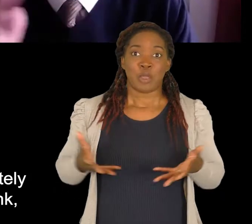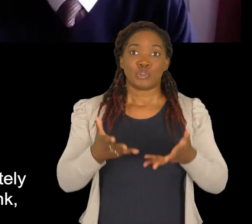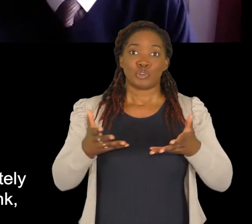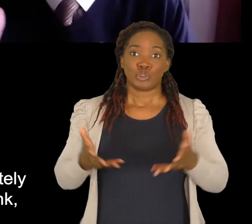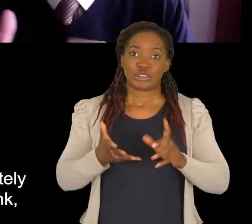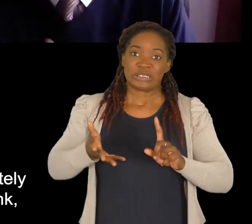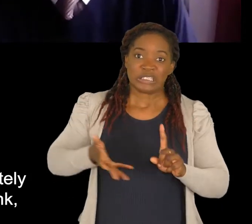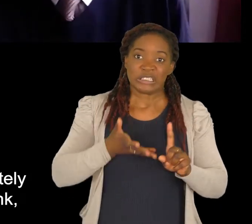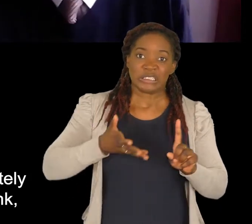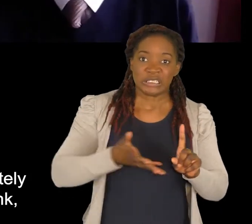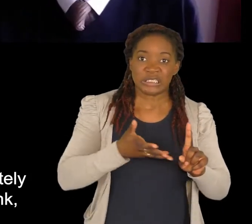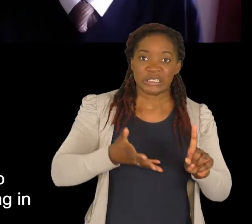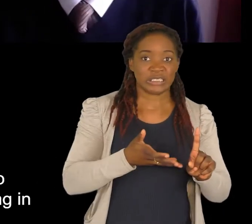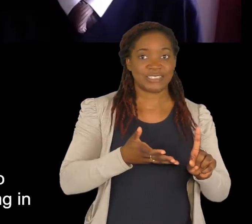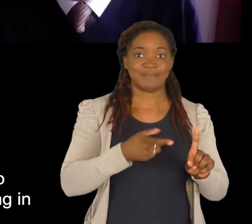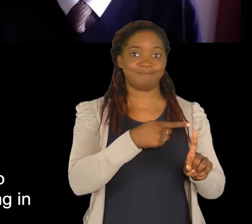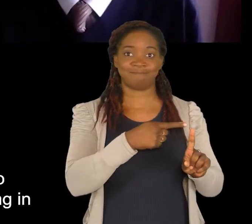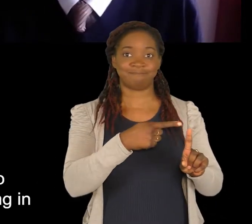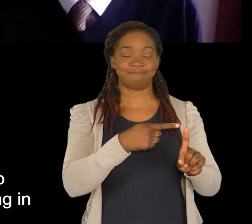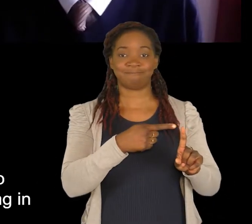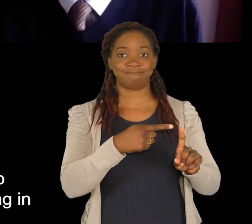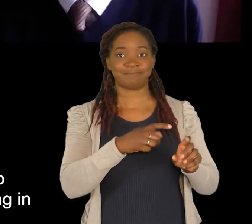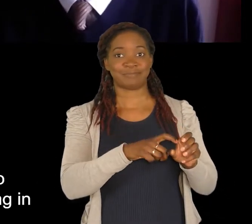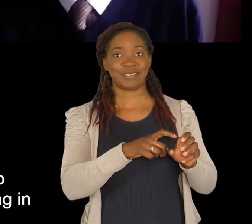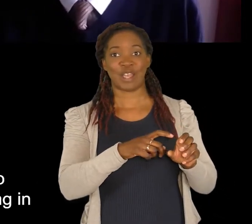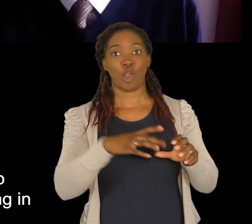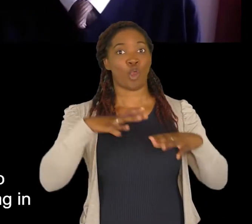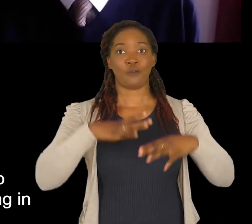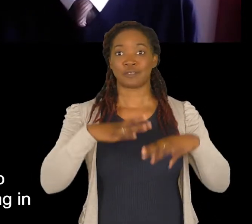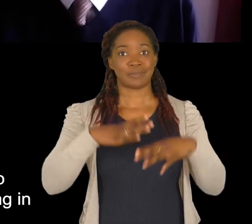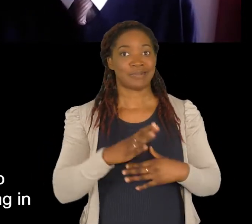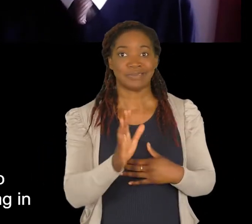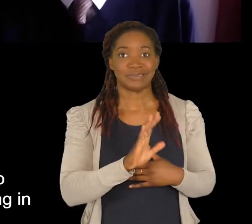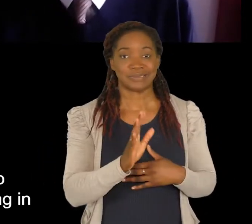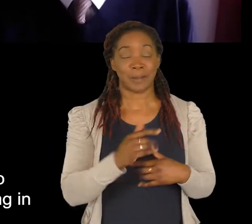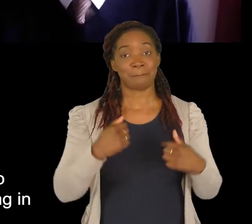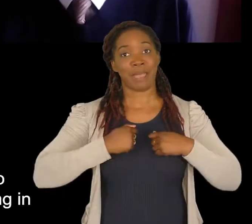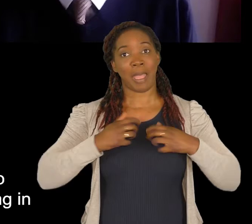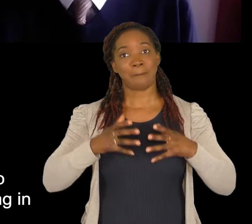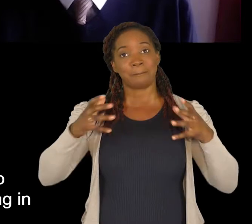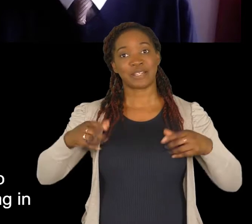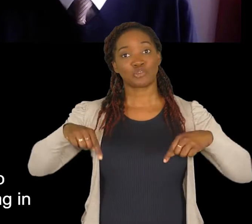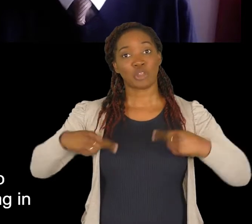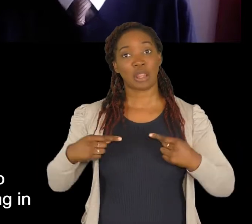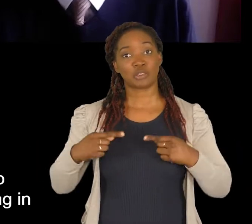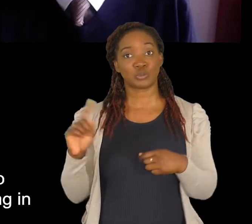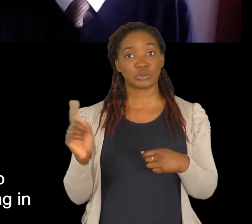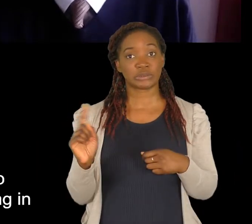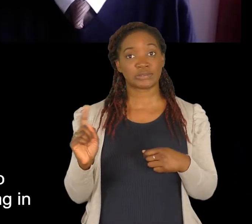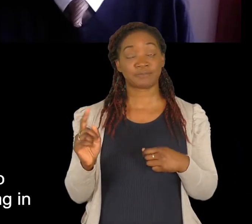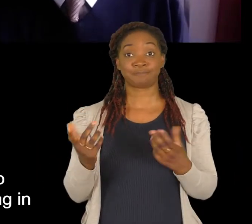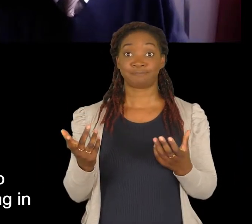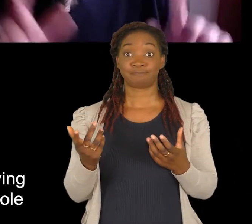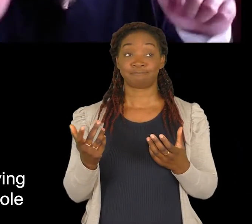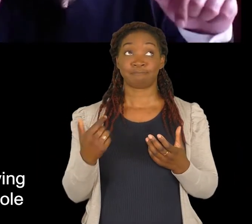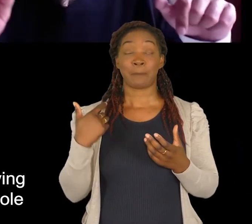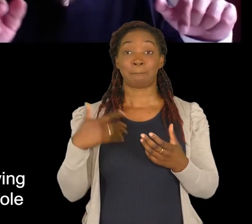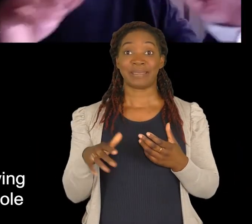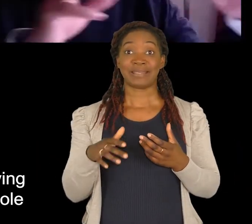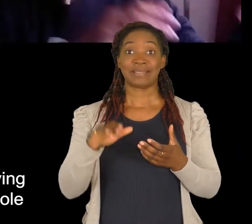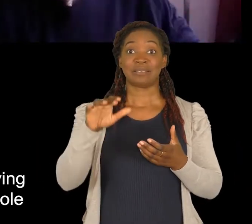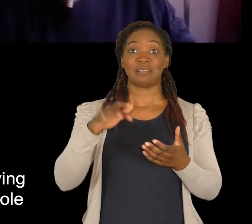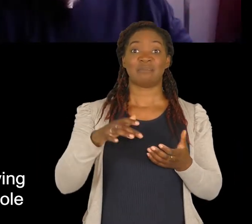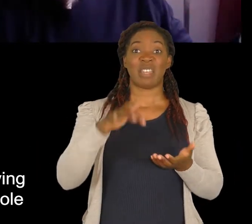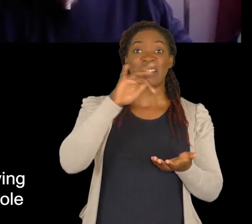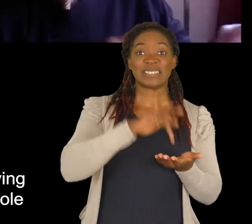zone, completely. And I think this is the biggest thing. If I had to think of my biggest challenge, Rose, the biggest thing was that, having been in the